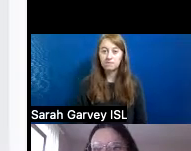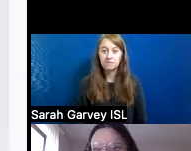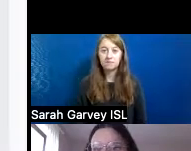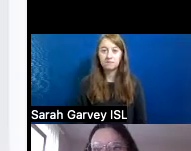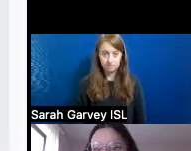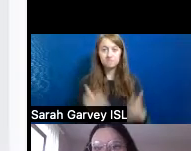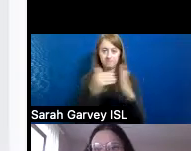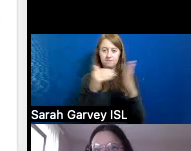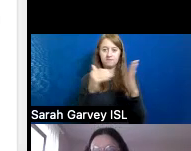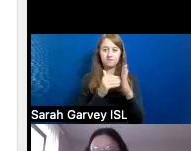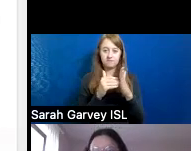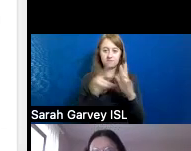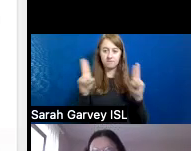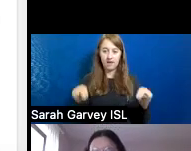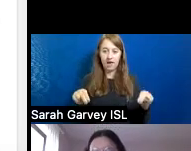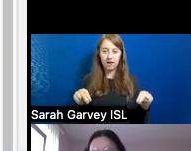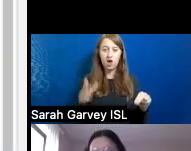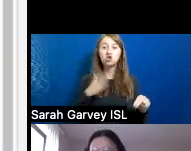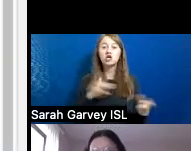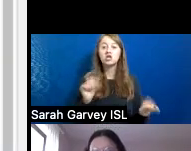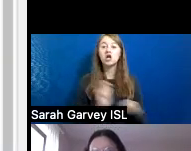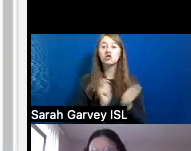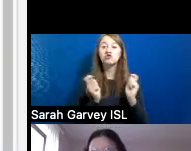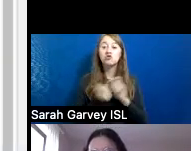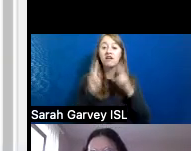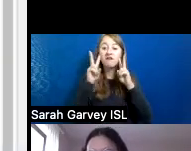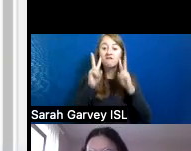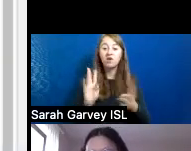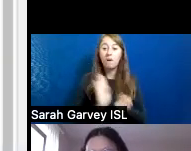Yeah. Just do you want to go on to present? Yep. Yeah.